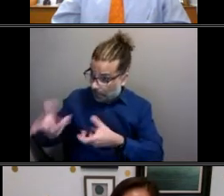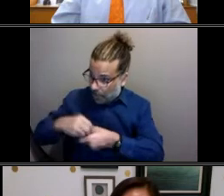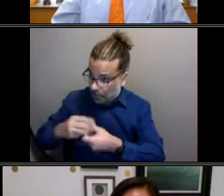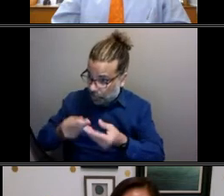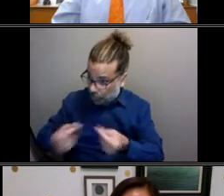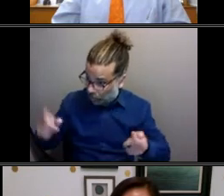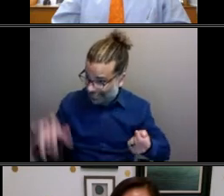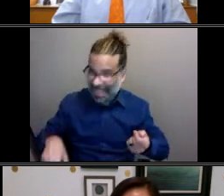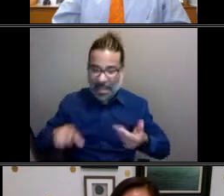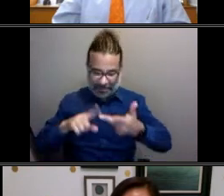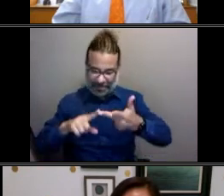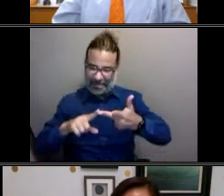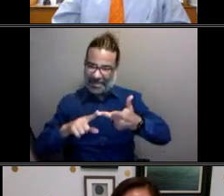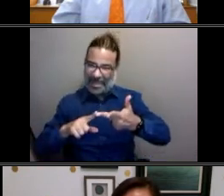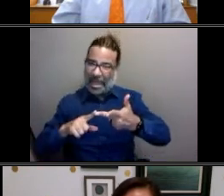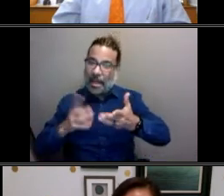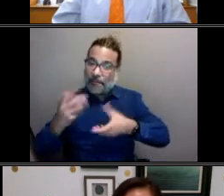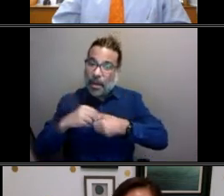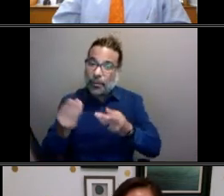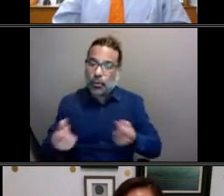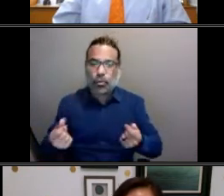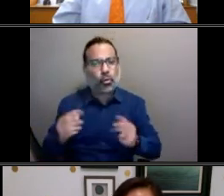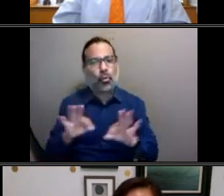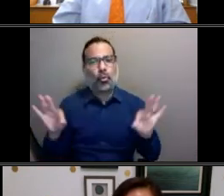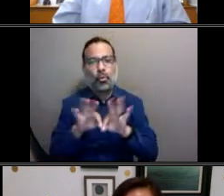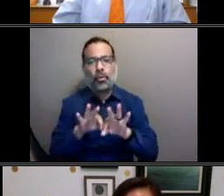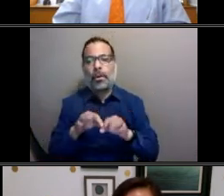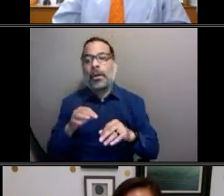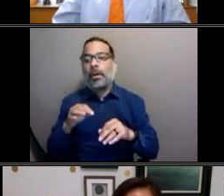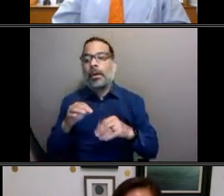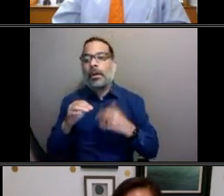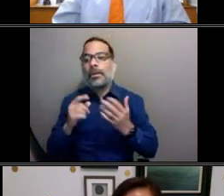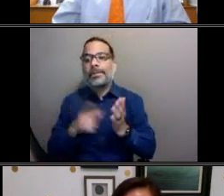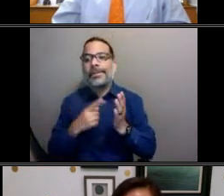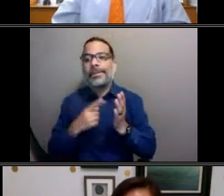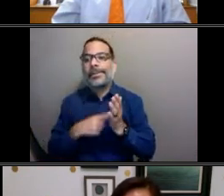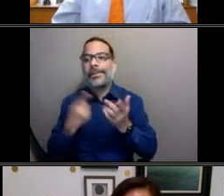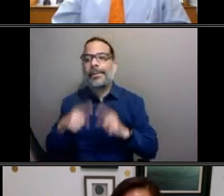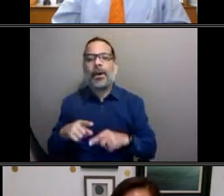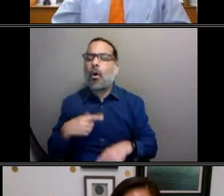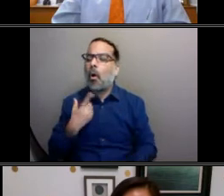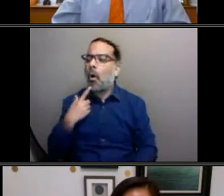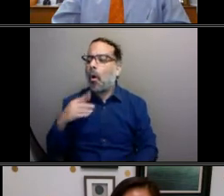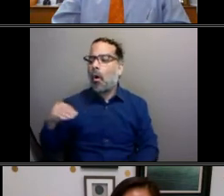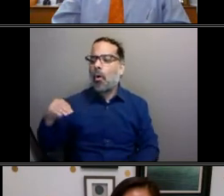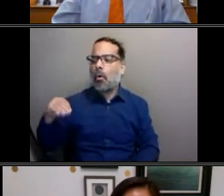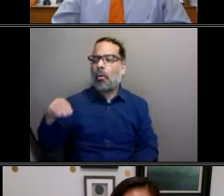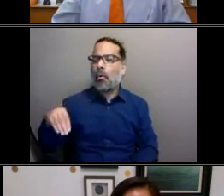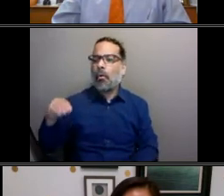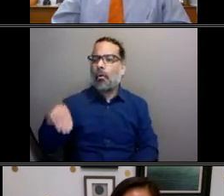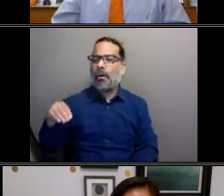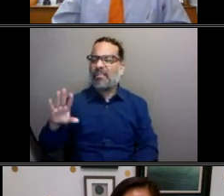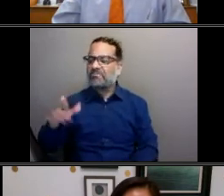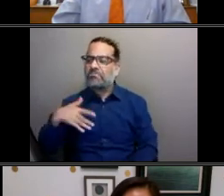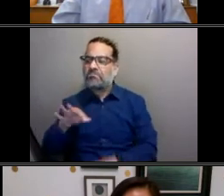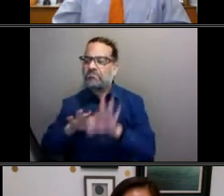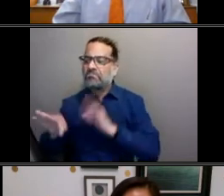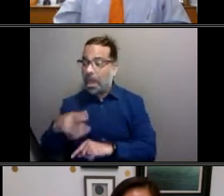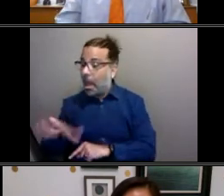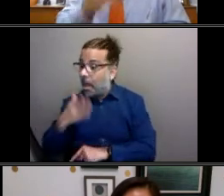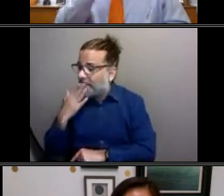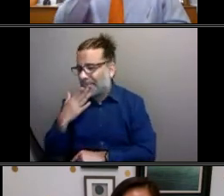That last part is really important, because sometimes places will just say, well, we're going to go off and hire so-and-so to come do